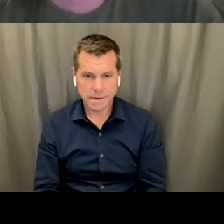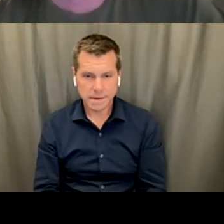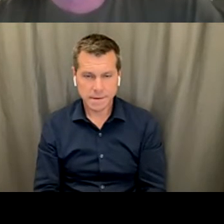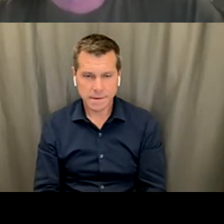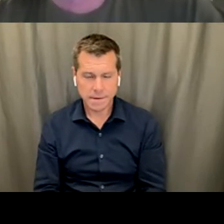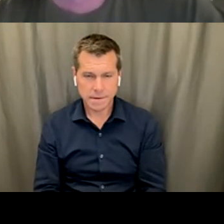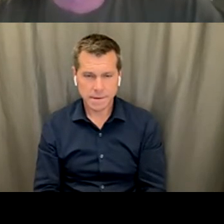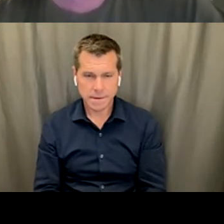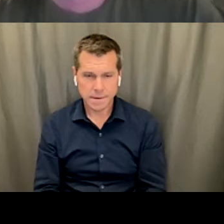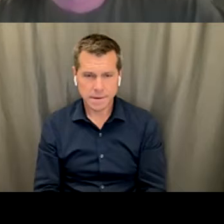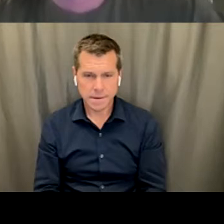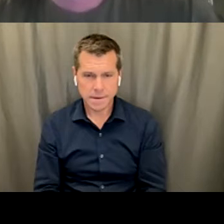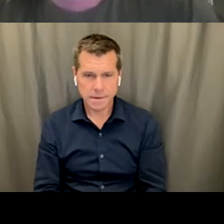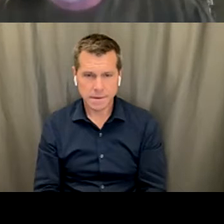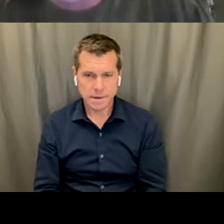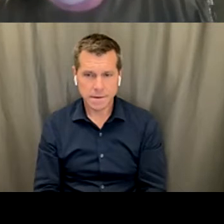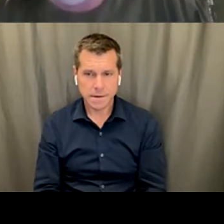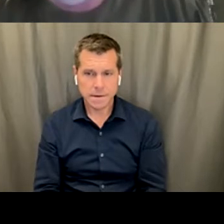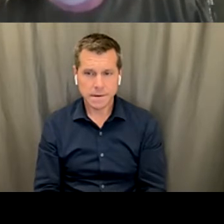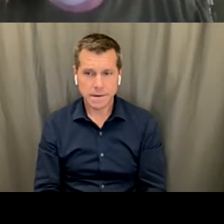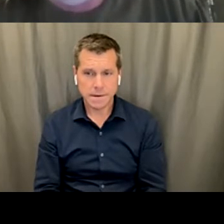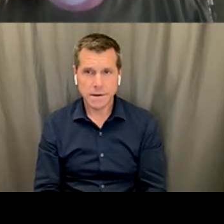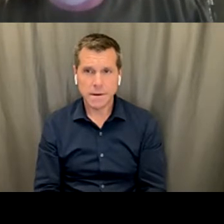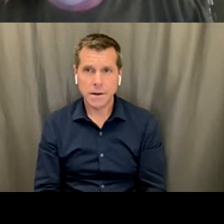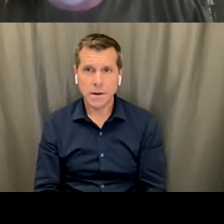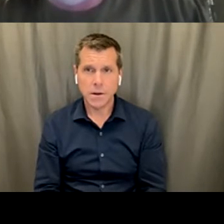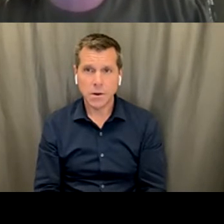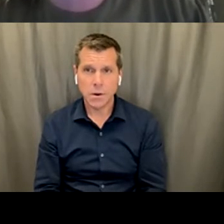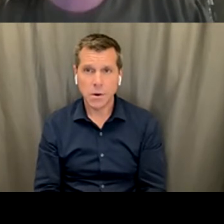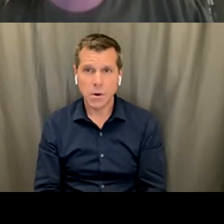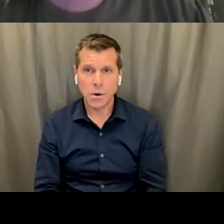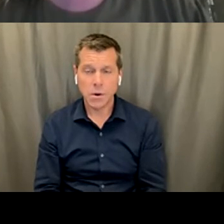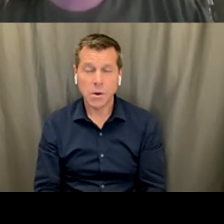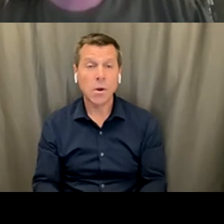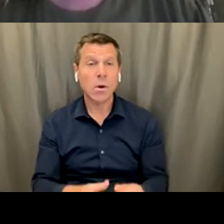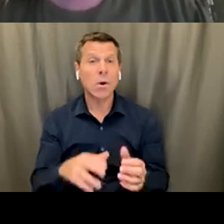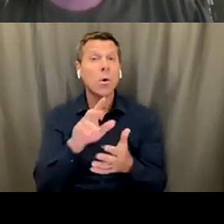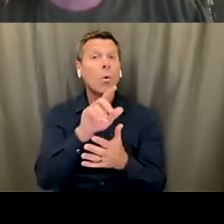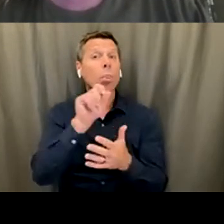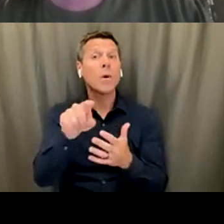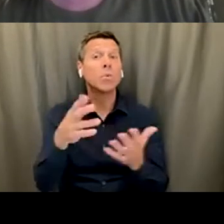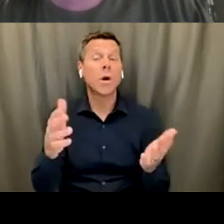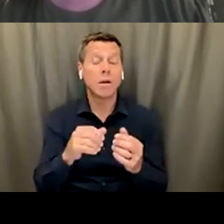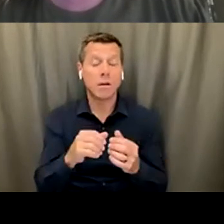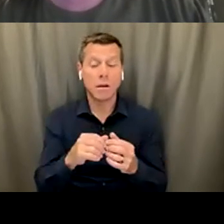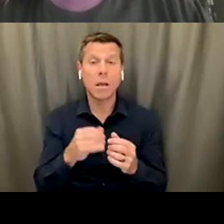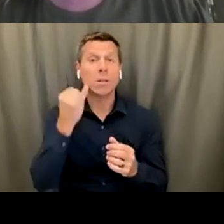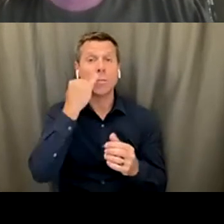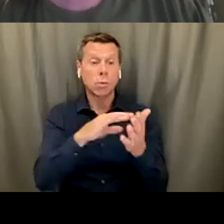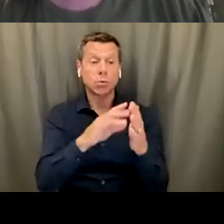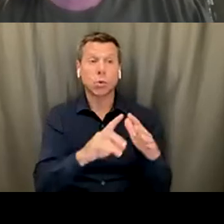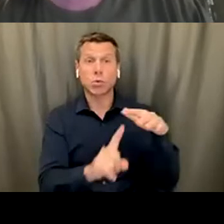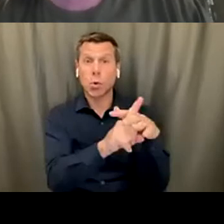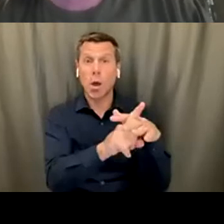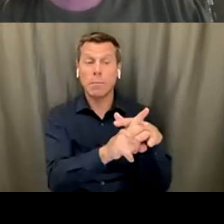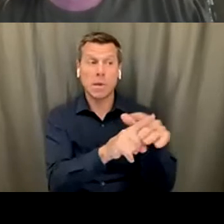tell them they have to leave. Yes, you have the right to do that. The question was, if a student shows up to class without a mask,